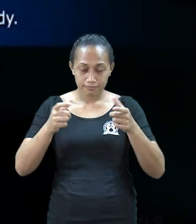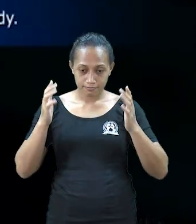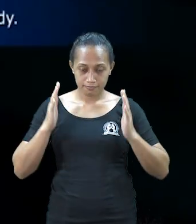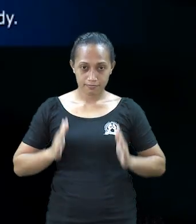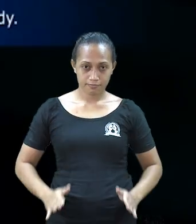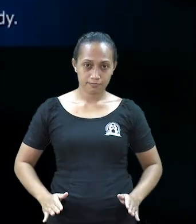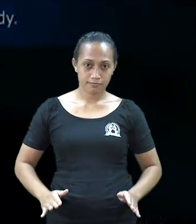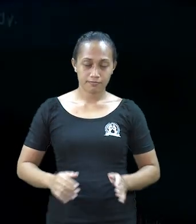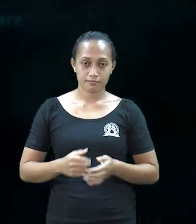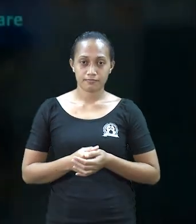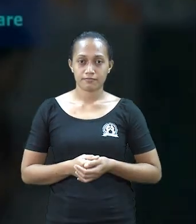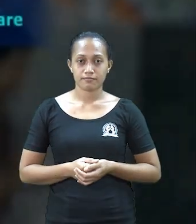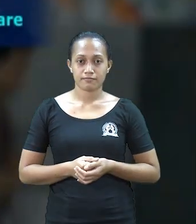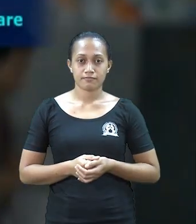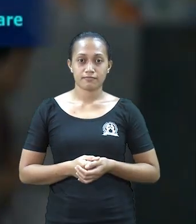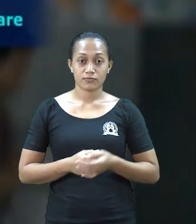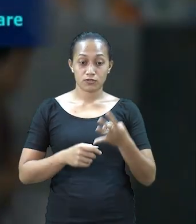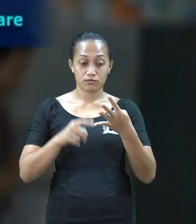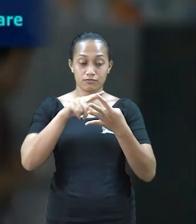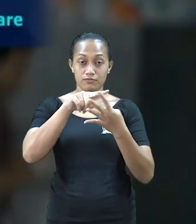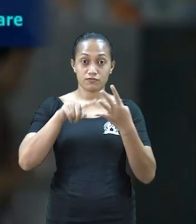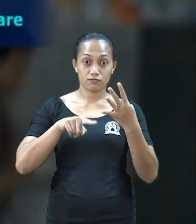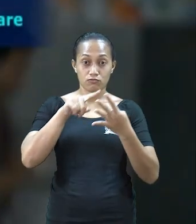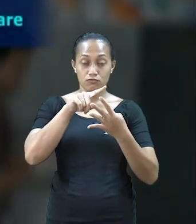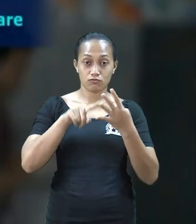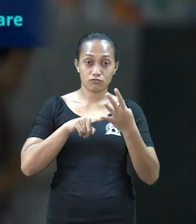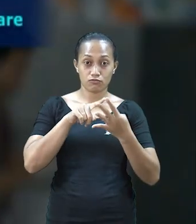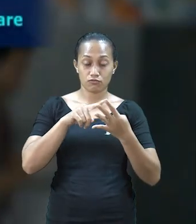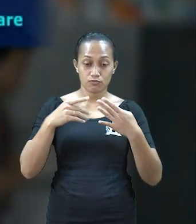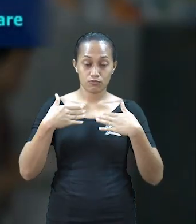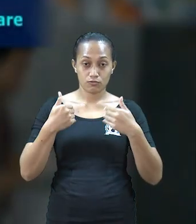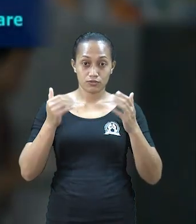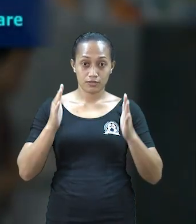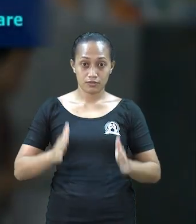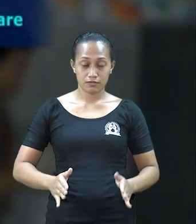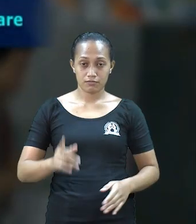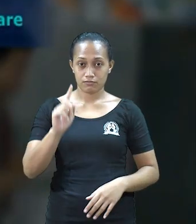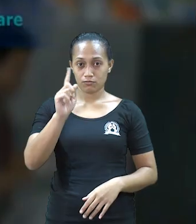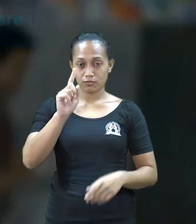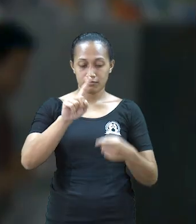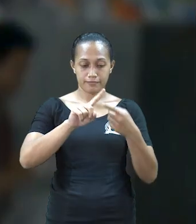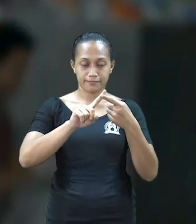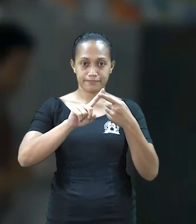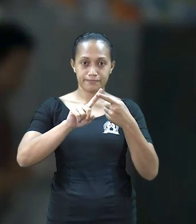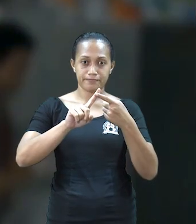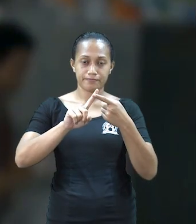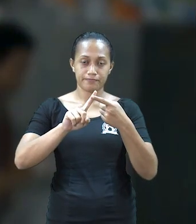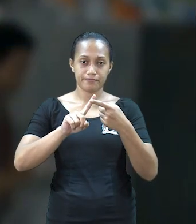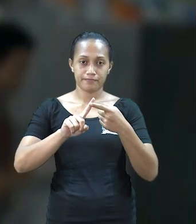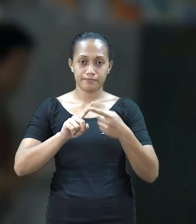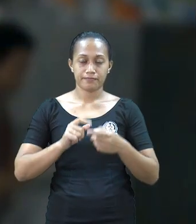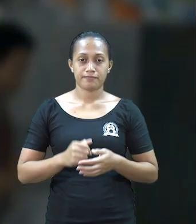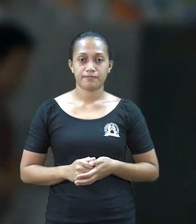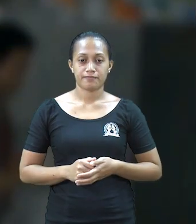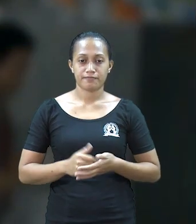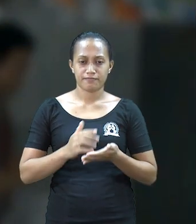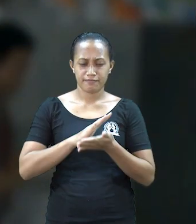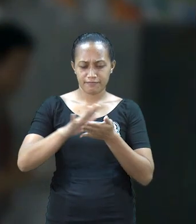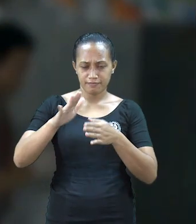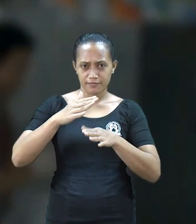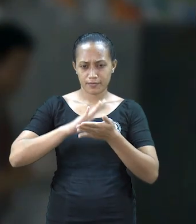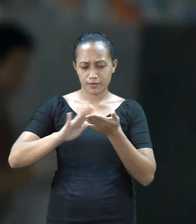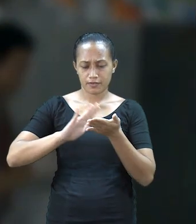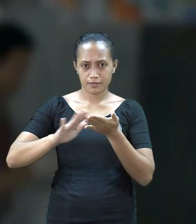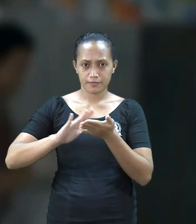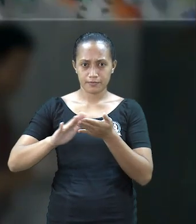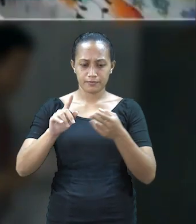own body. The 4 main aspects of personal hygiene are: 1.